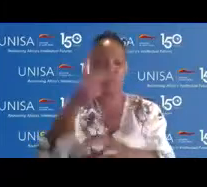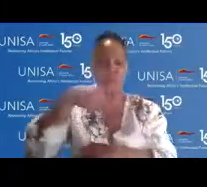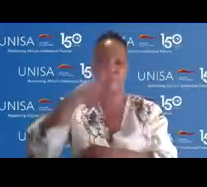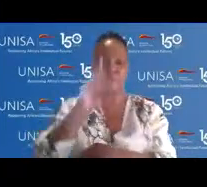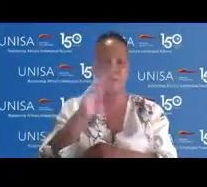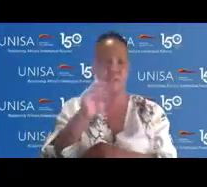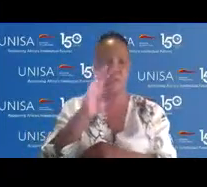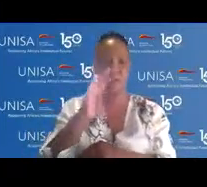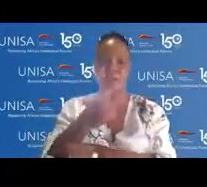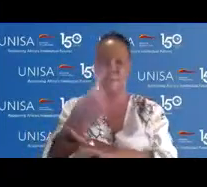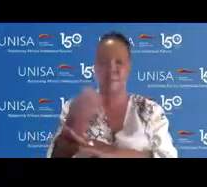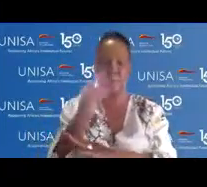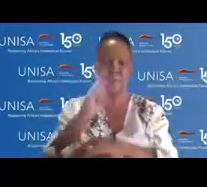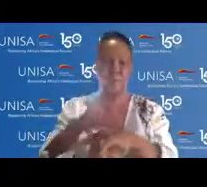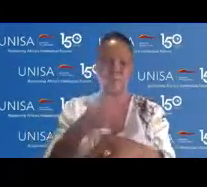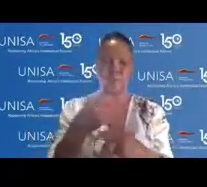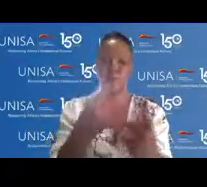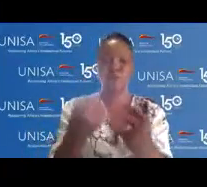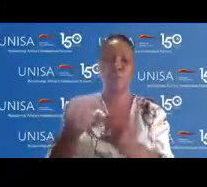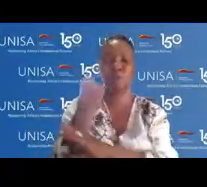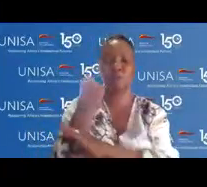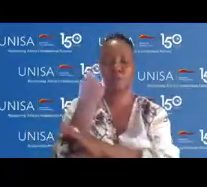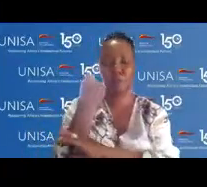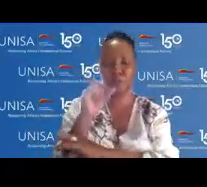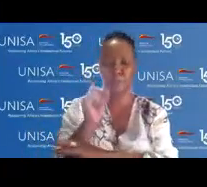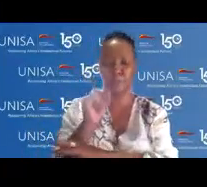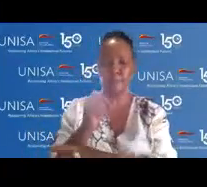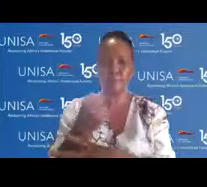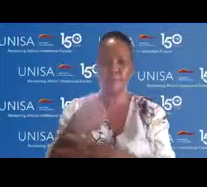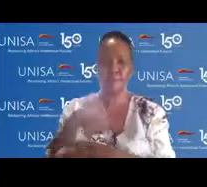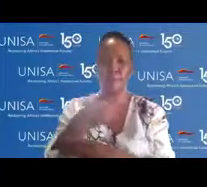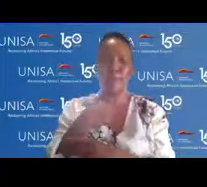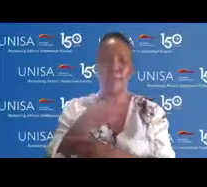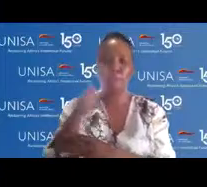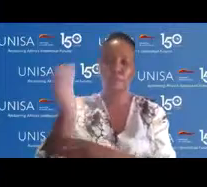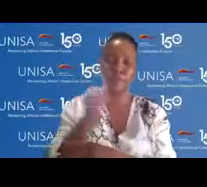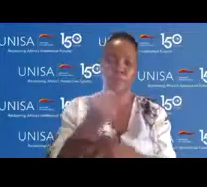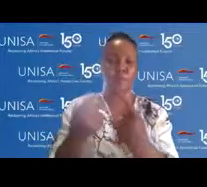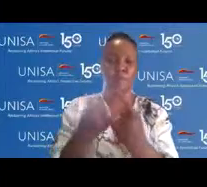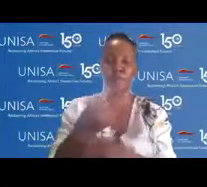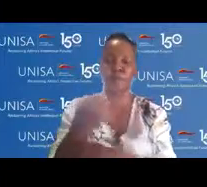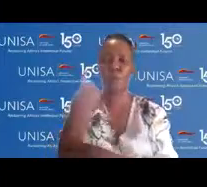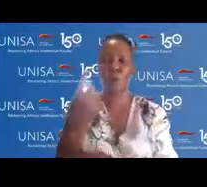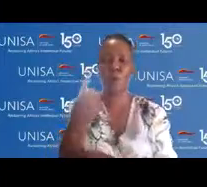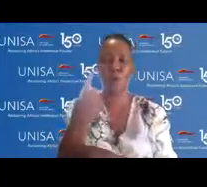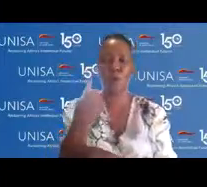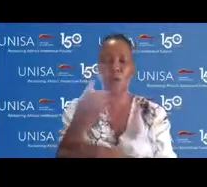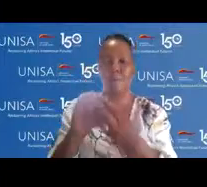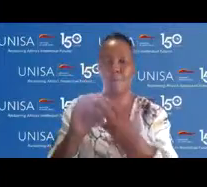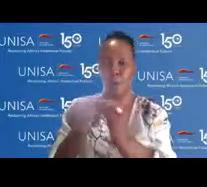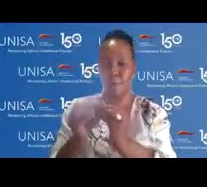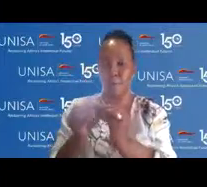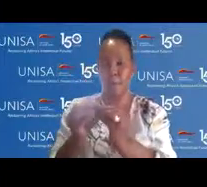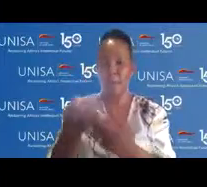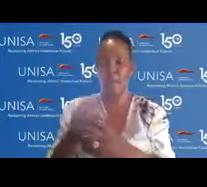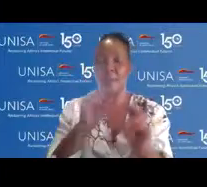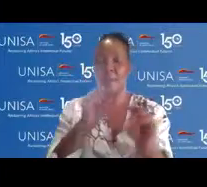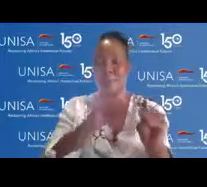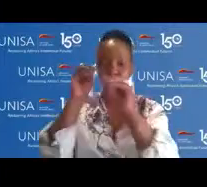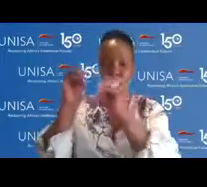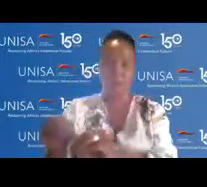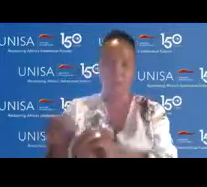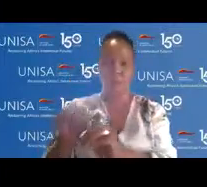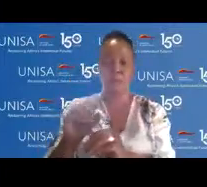to understand that we are coming from one format and jumping into another format.